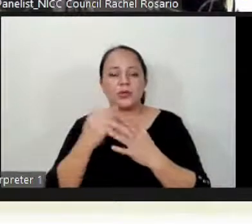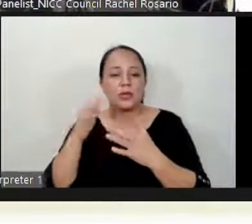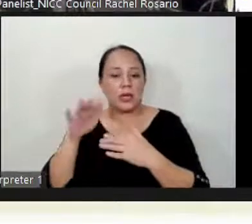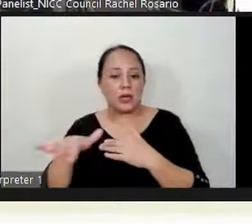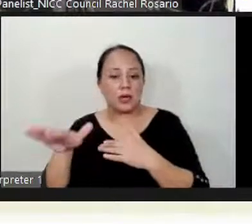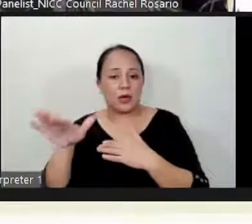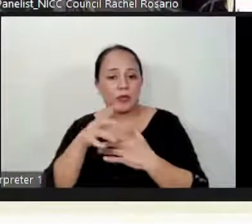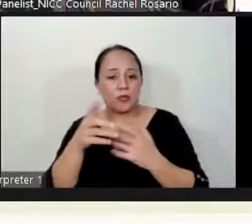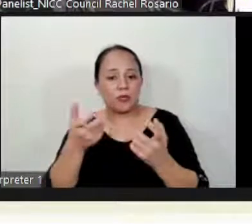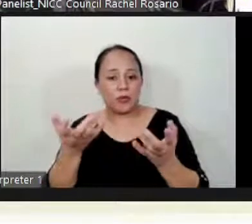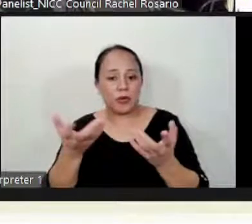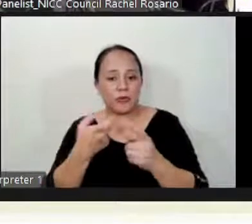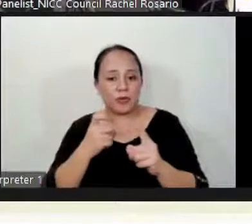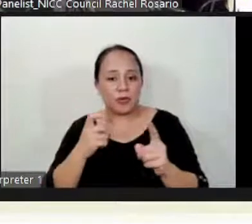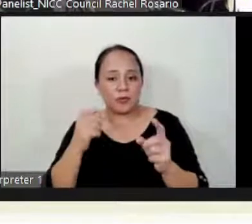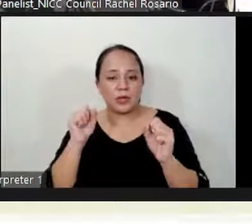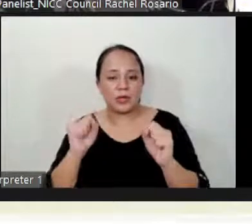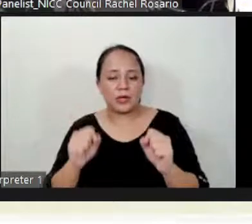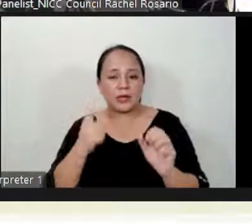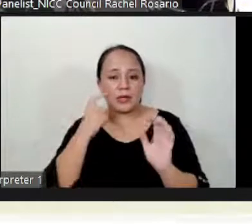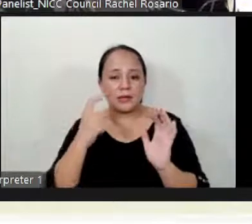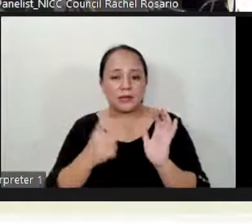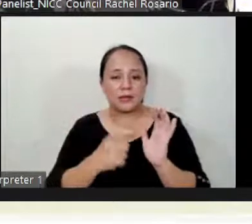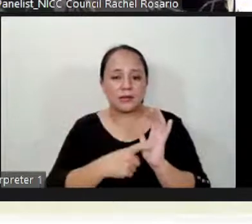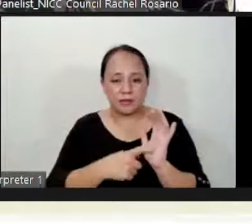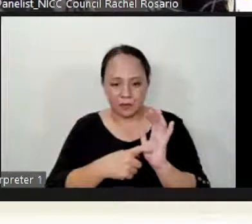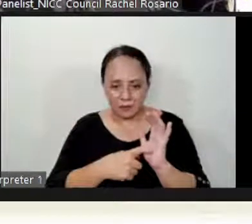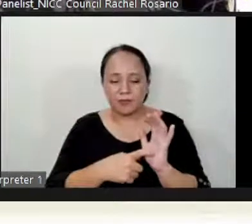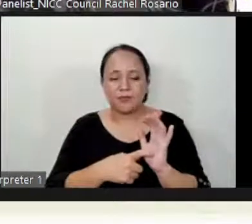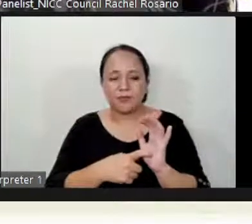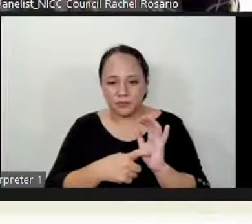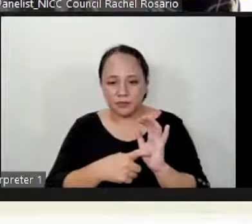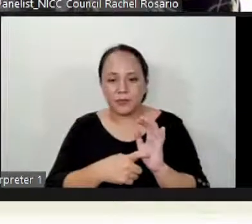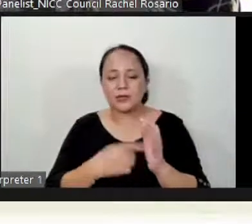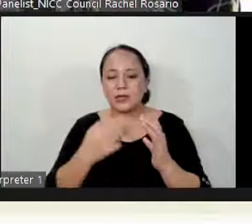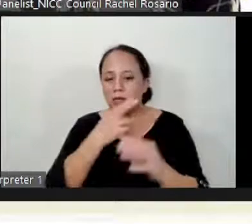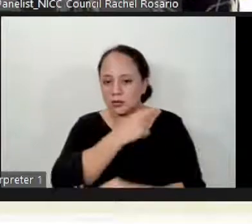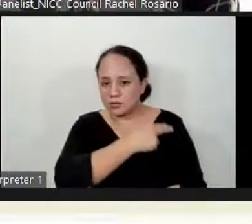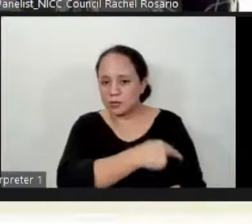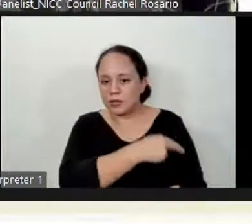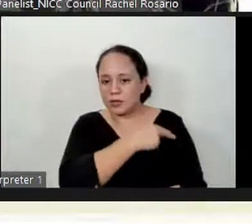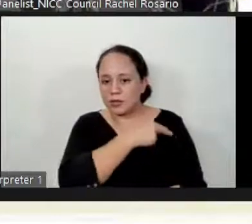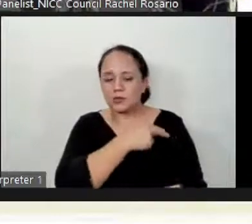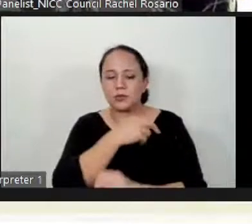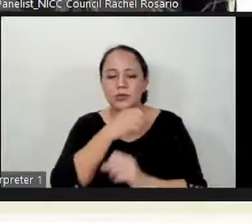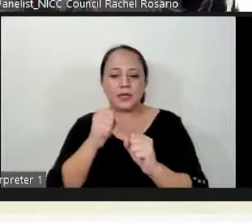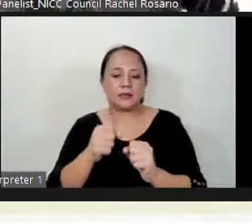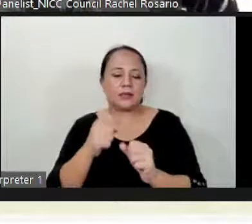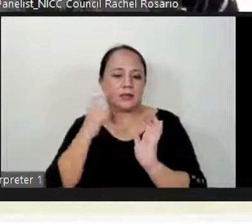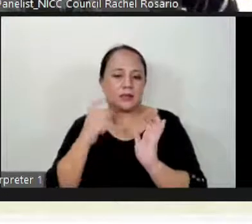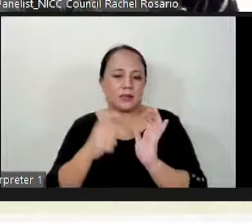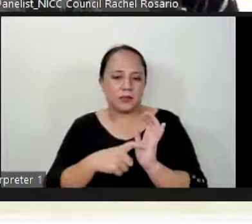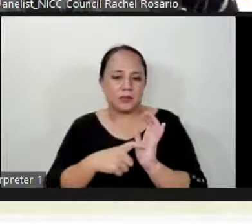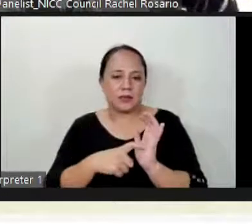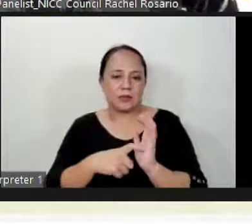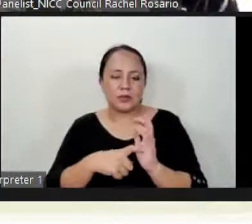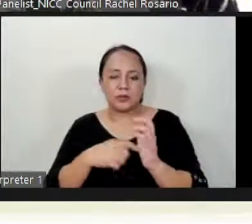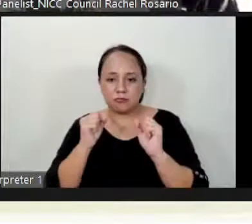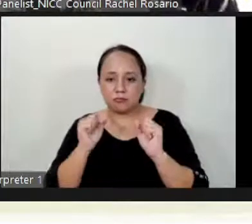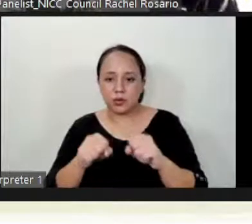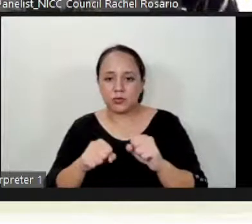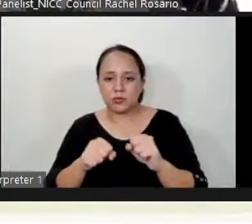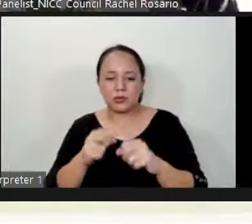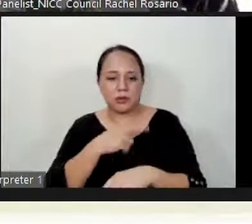where they're coming from, because we can identify their hospitals and we can identify the capability of